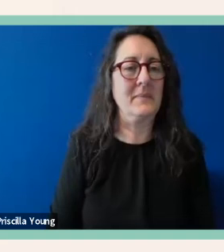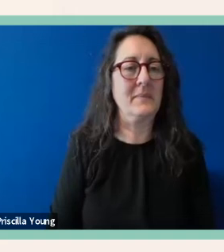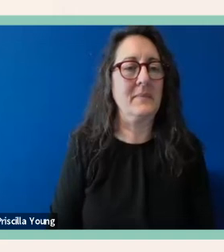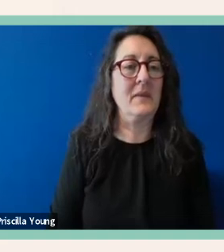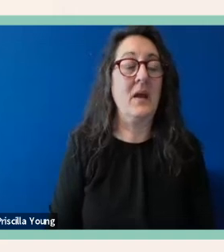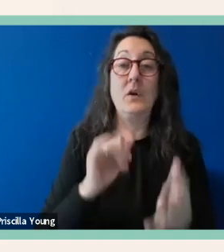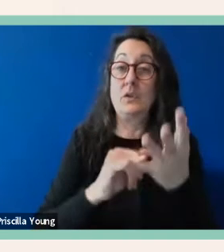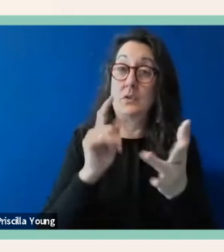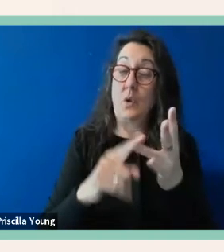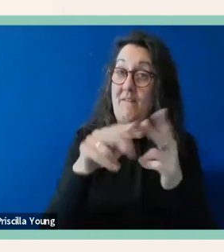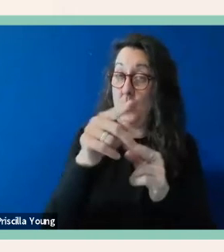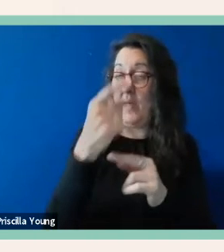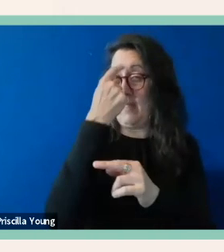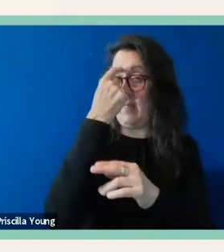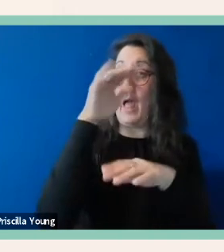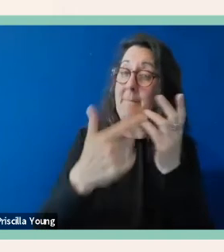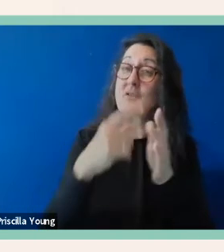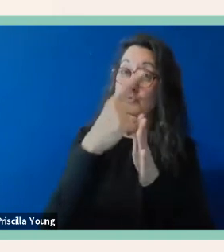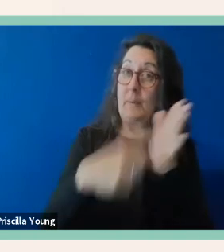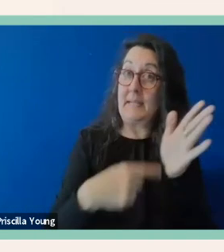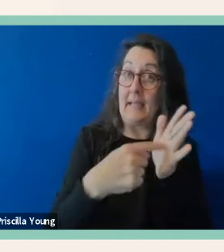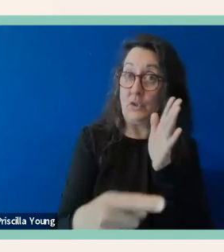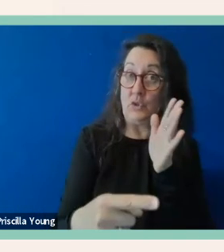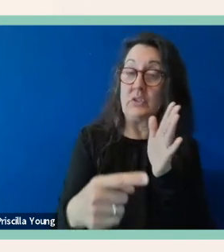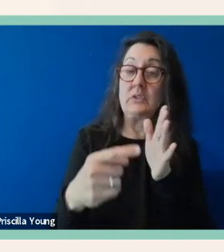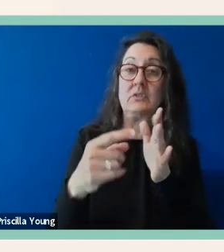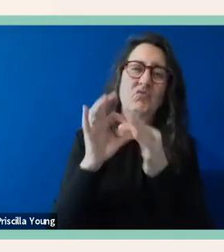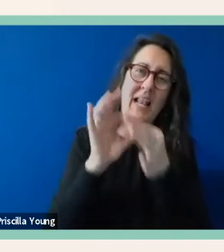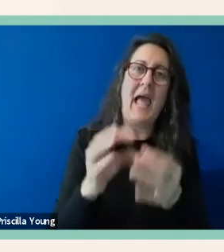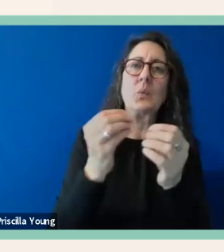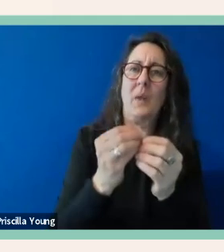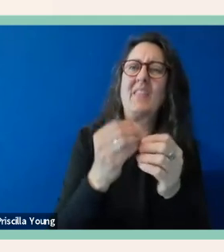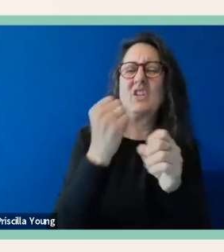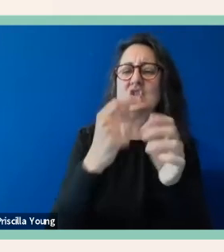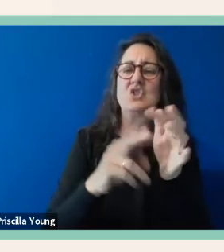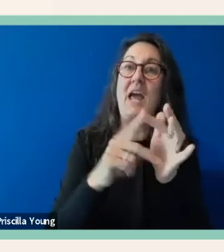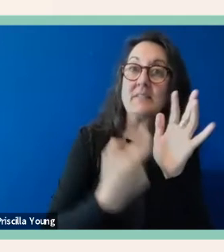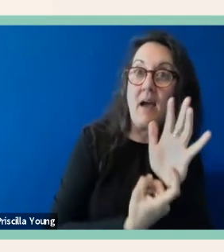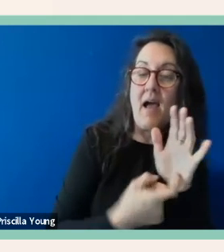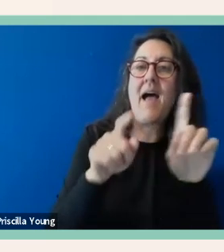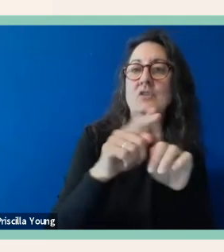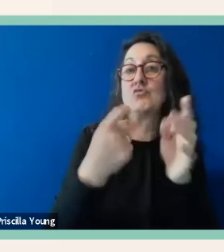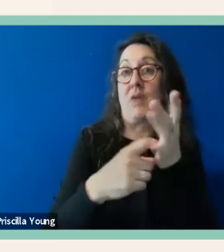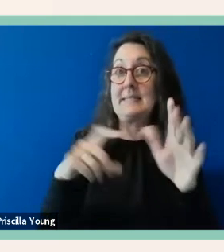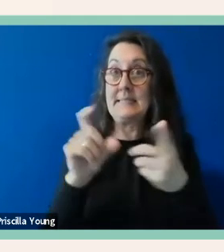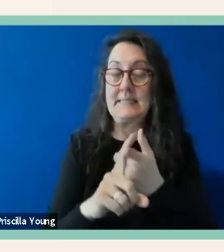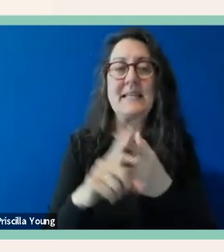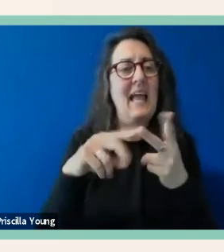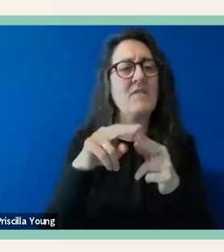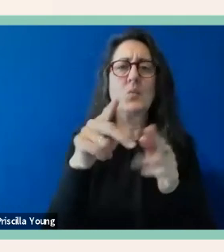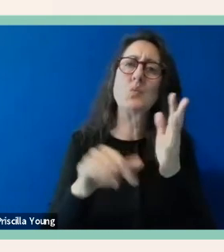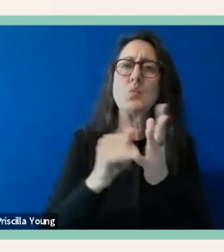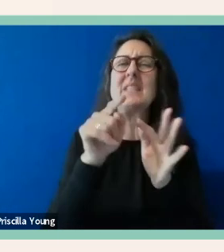So if you're thinking about discrimination in terms of gender and race, if you start to use that intersectional